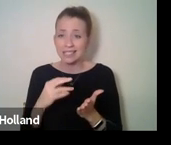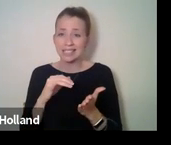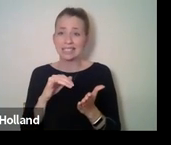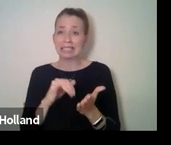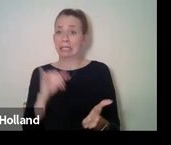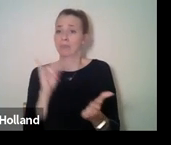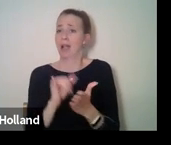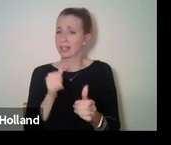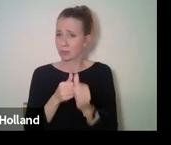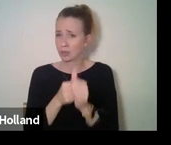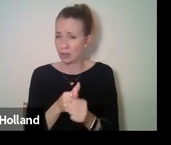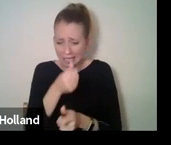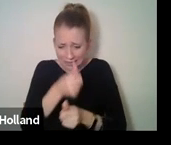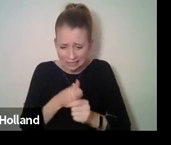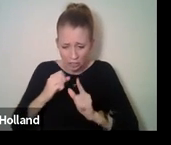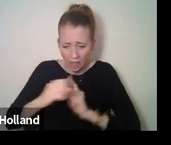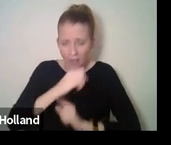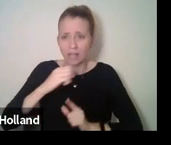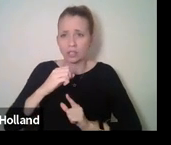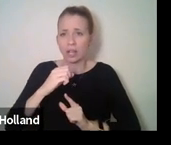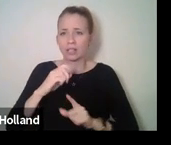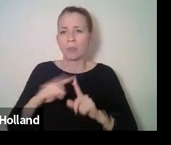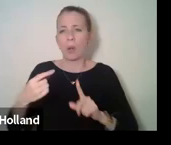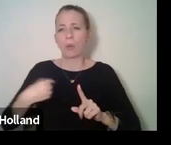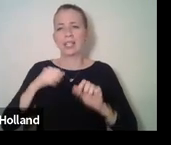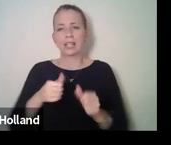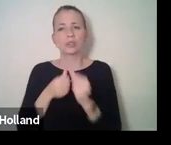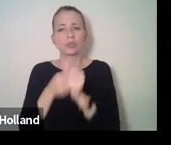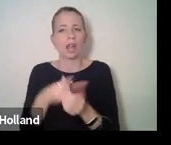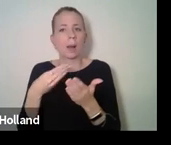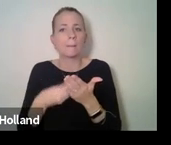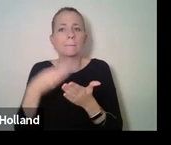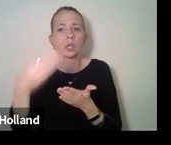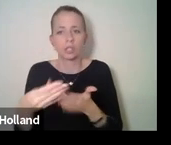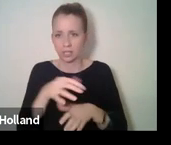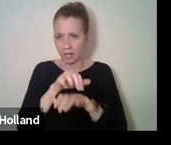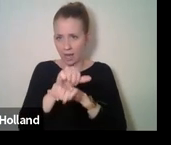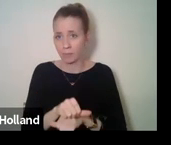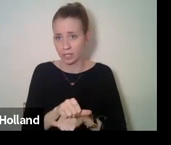instead we track purchasing habits.